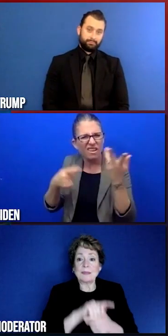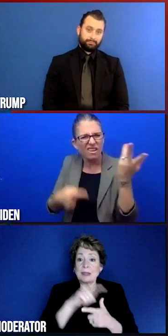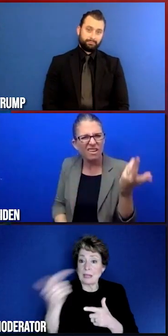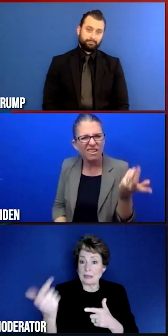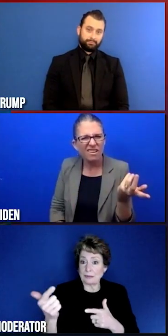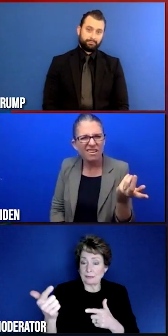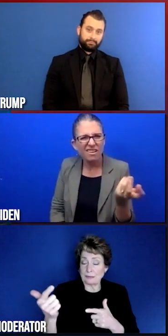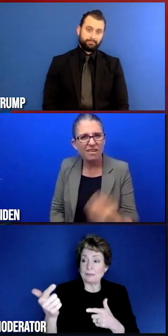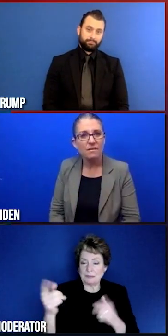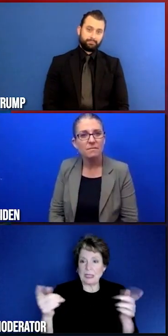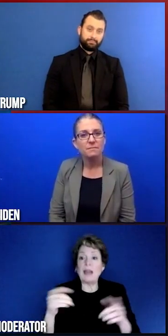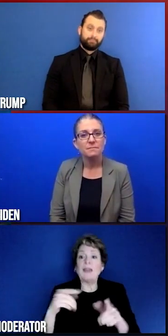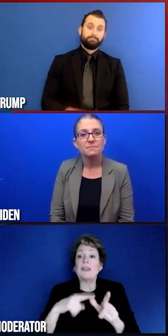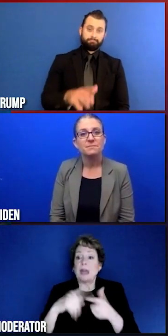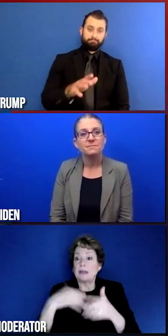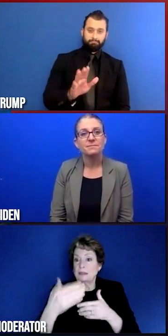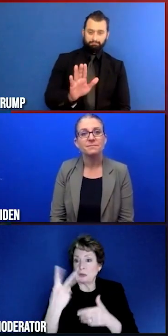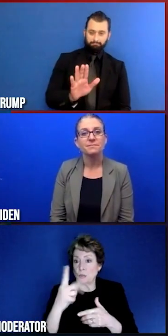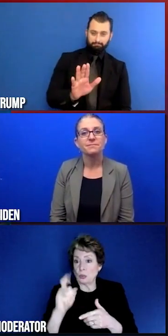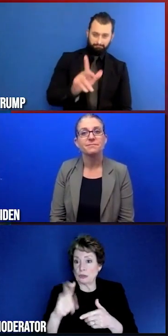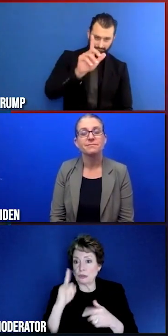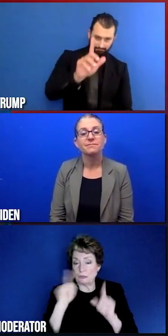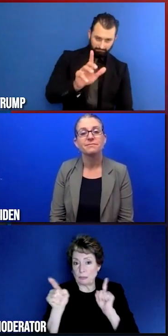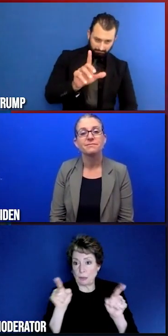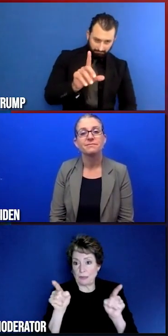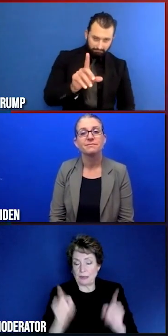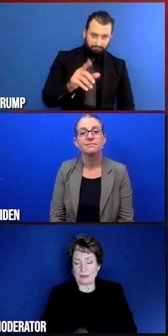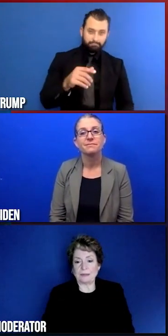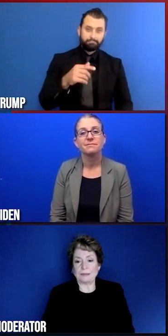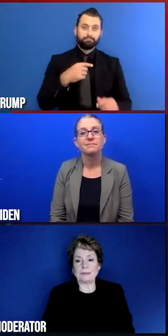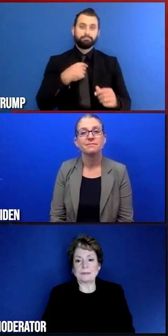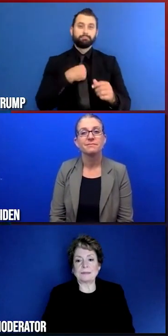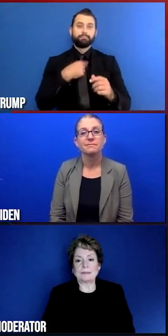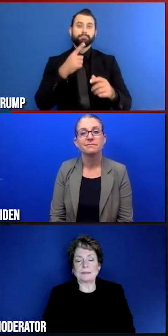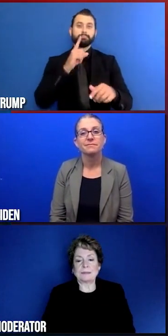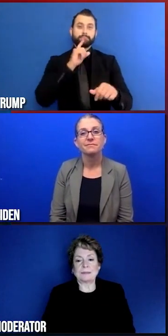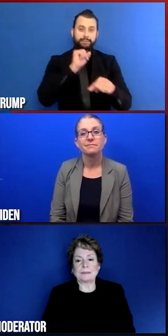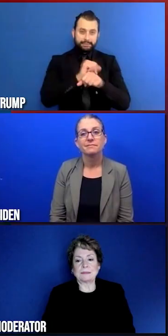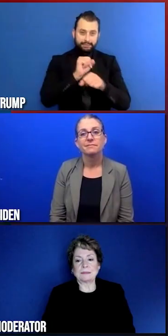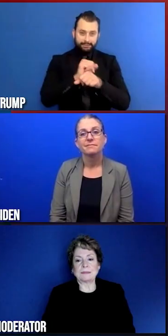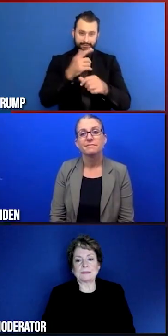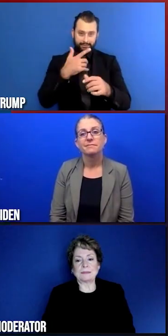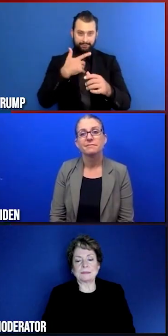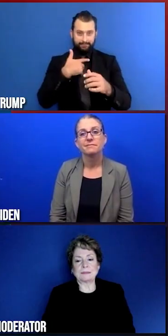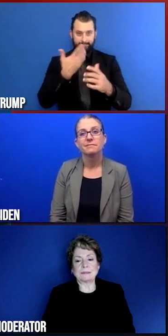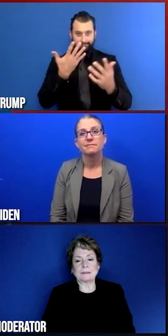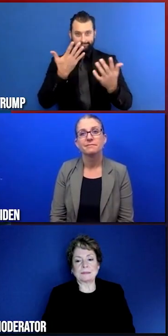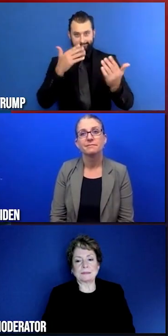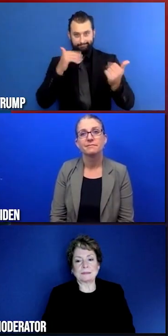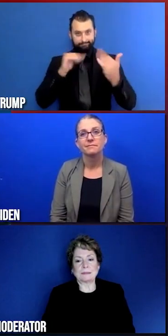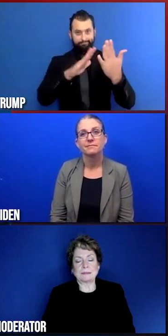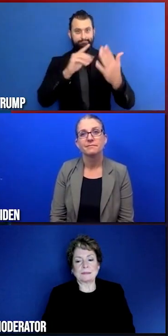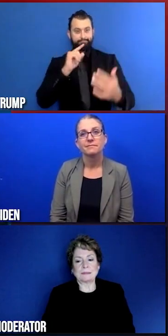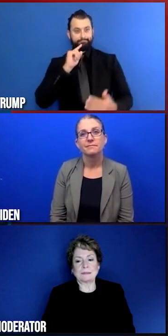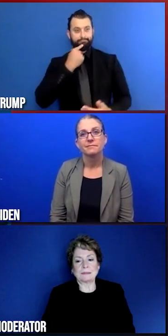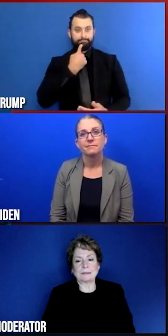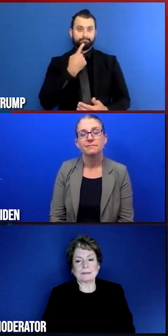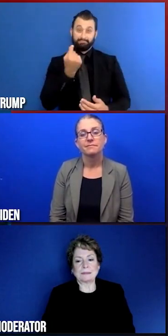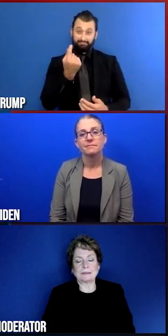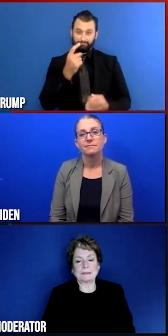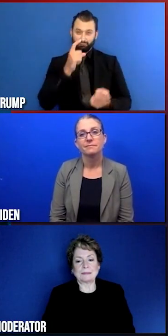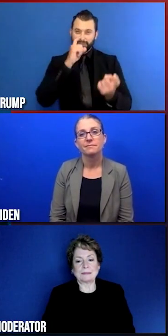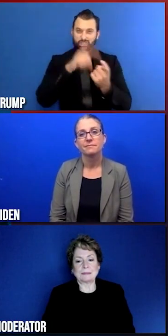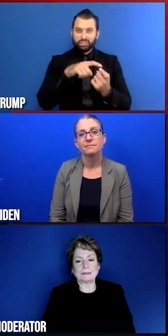put through a phony witch hunt for 3 years. It started before I even got